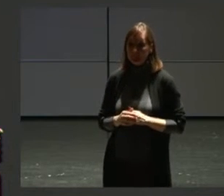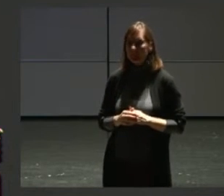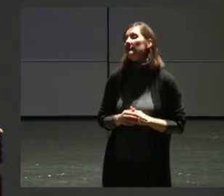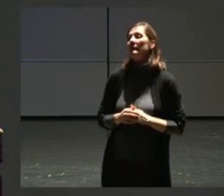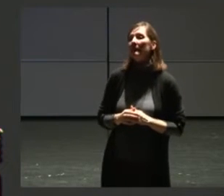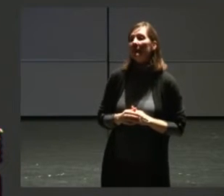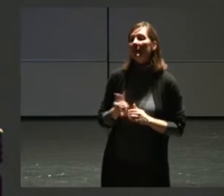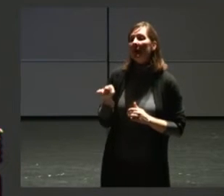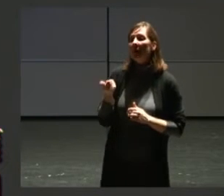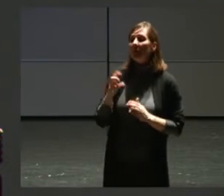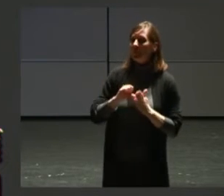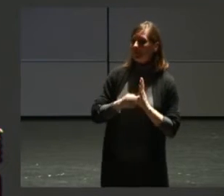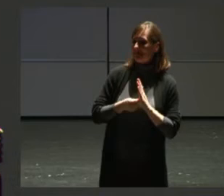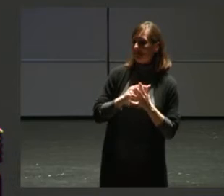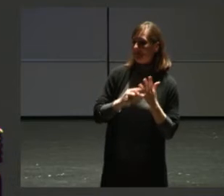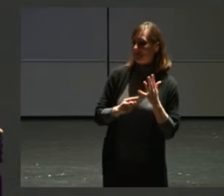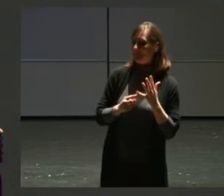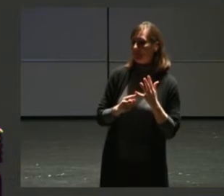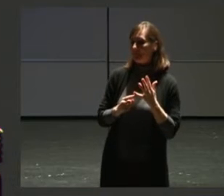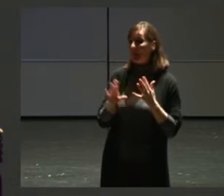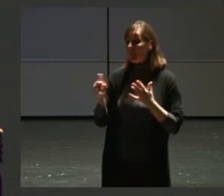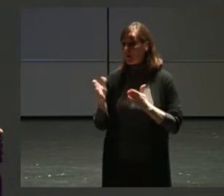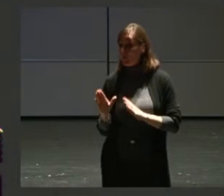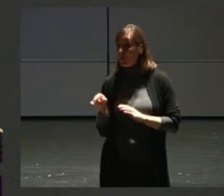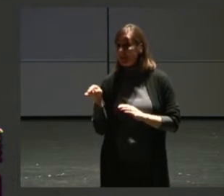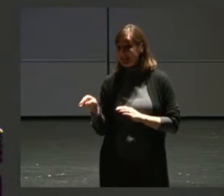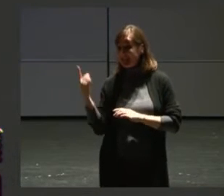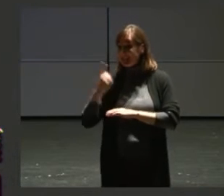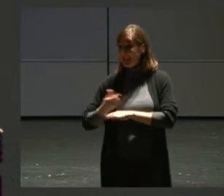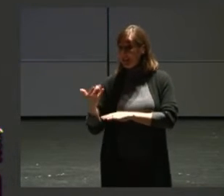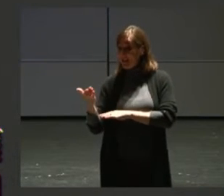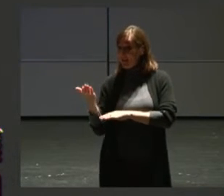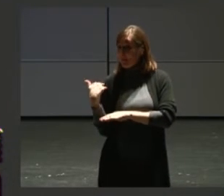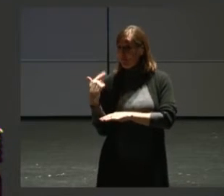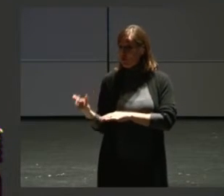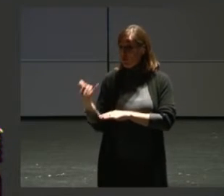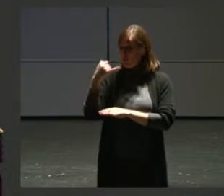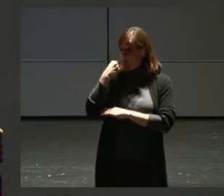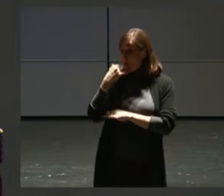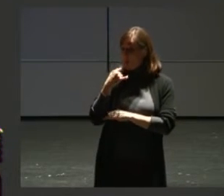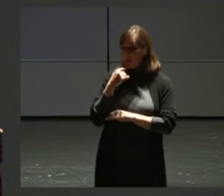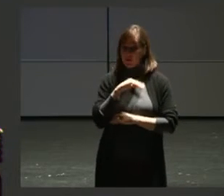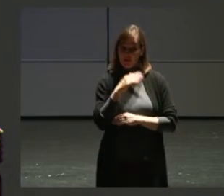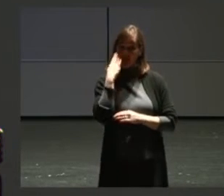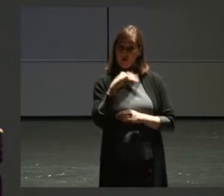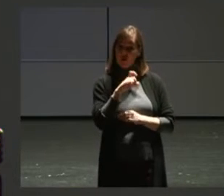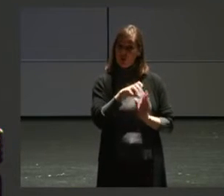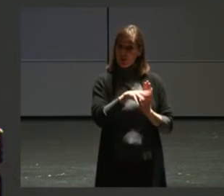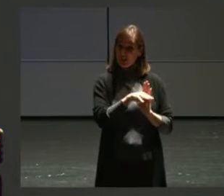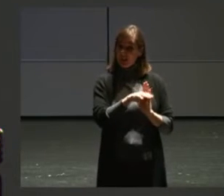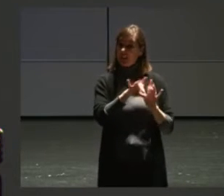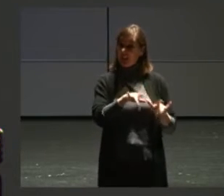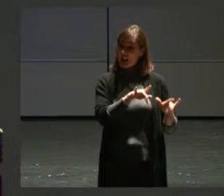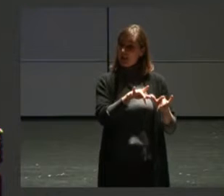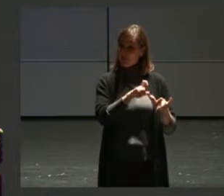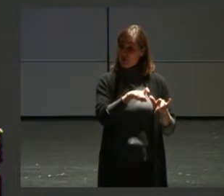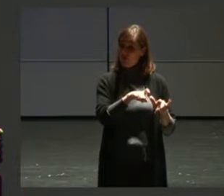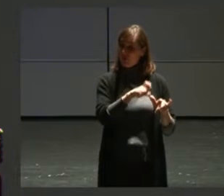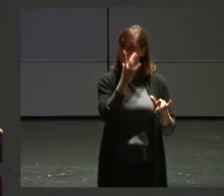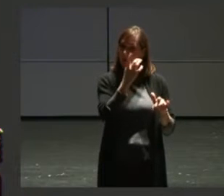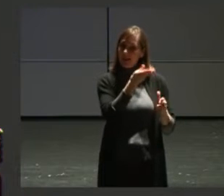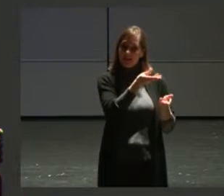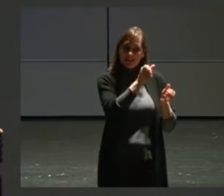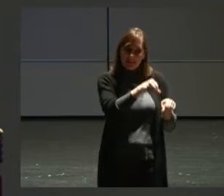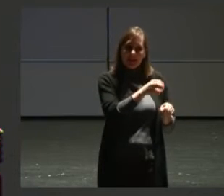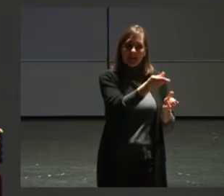highlights. And by the way, Senator Darling called me the day before and said it might be very beneficial to tape this, because we can put this tape in front of